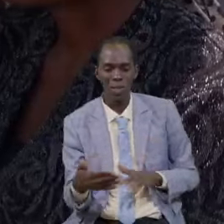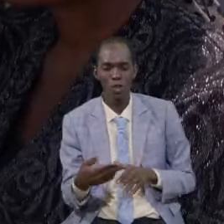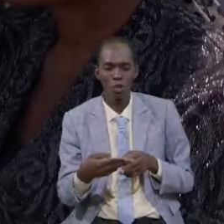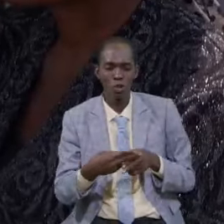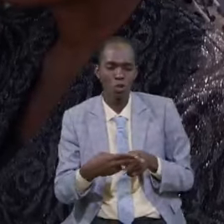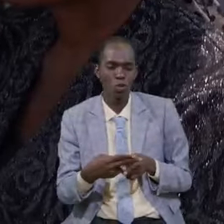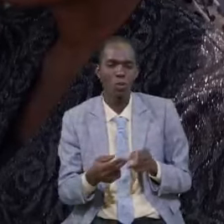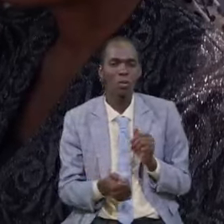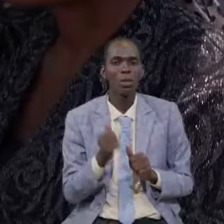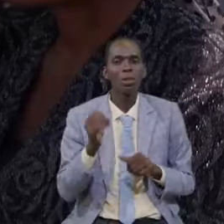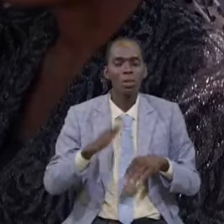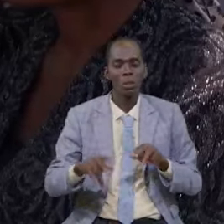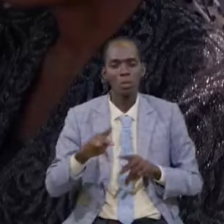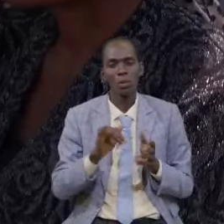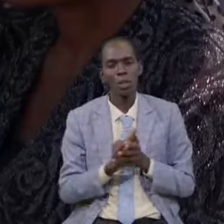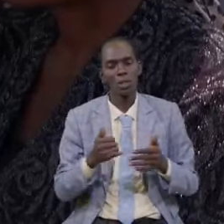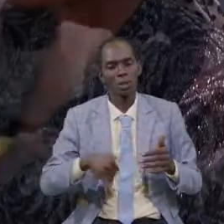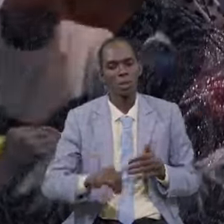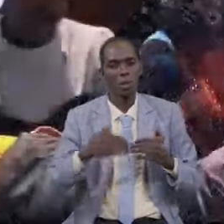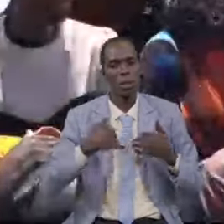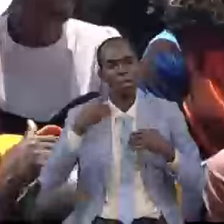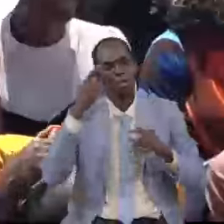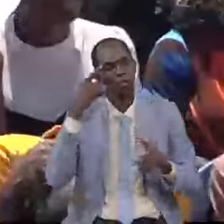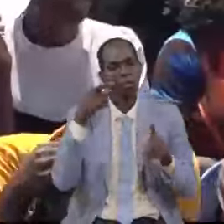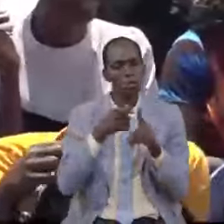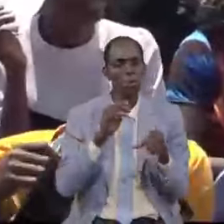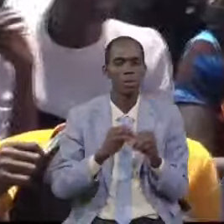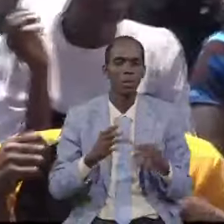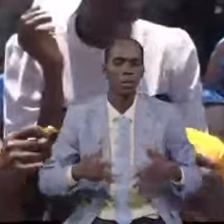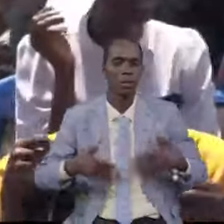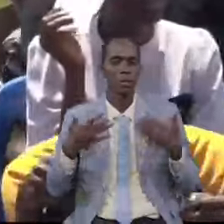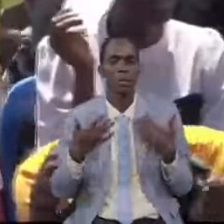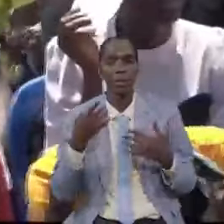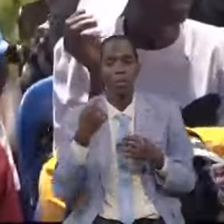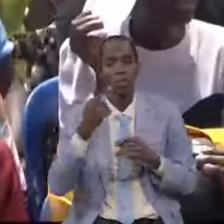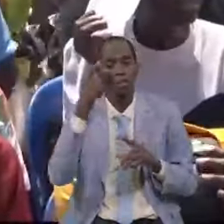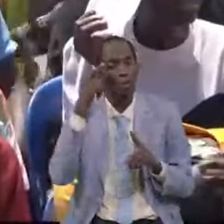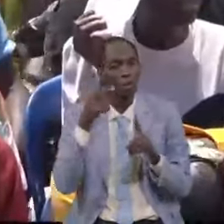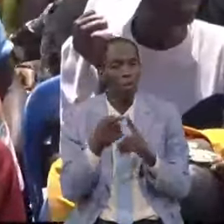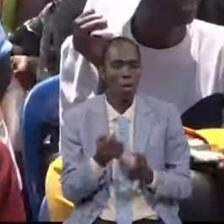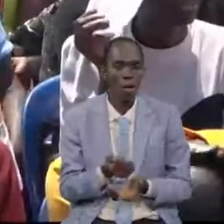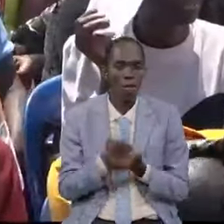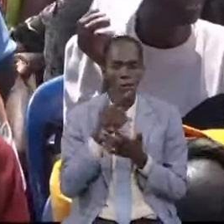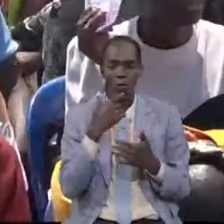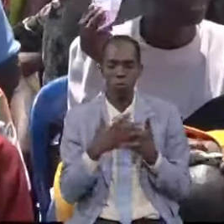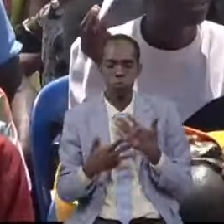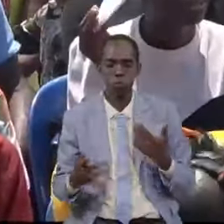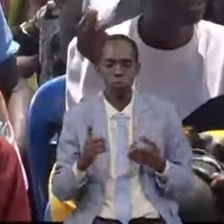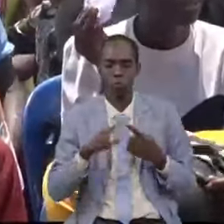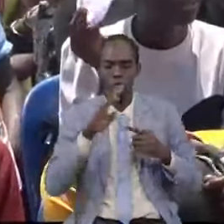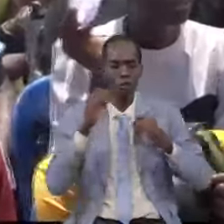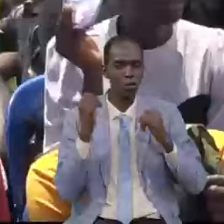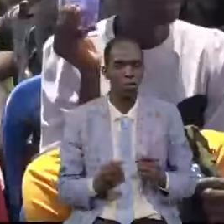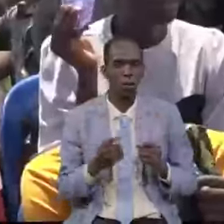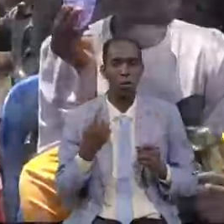The goals keep your blood flowing. The goals make you strong. And the goals make you to be an